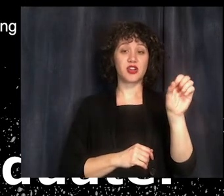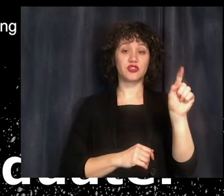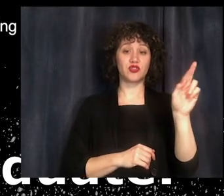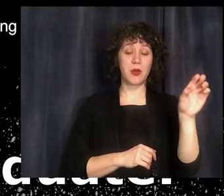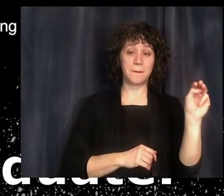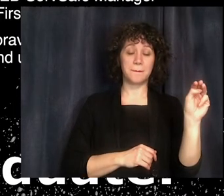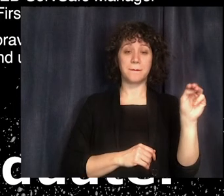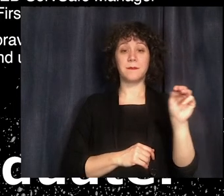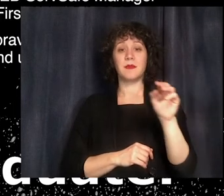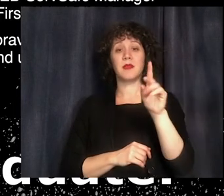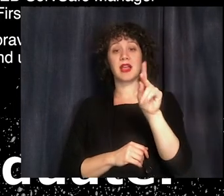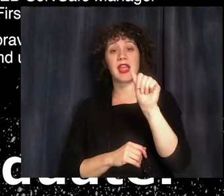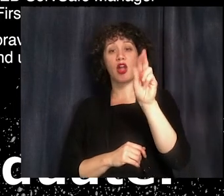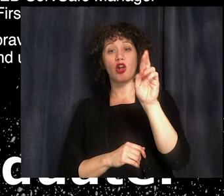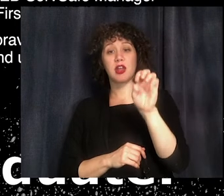Carrie Fletcher.